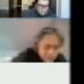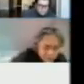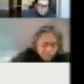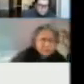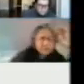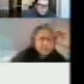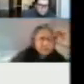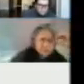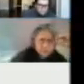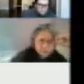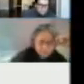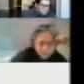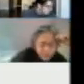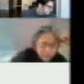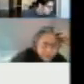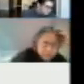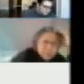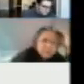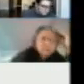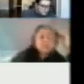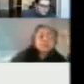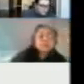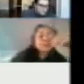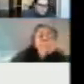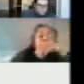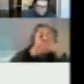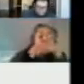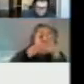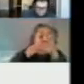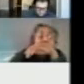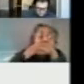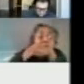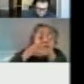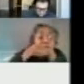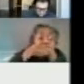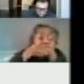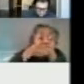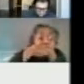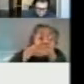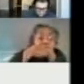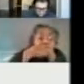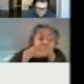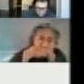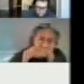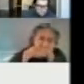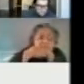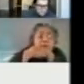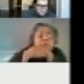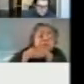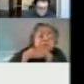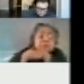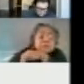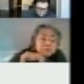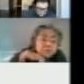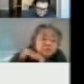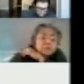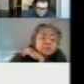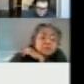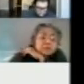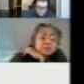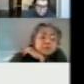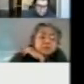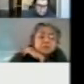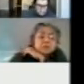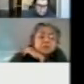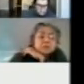Well, this is again a topography change front to back. So, in the